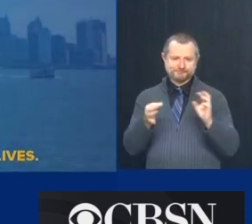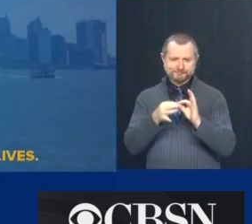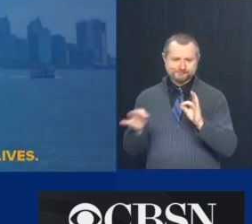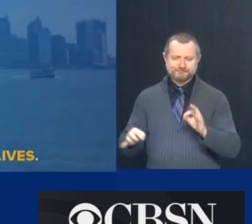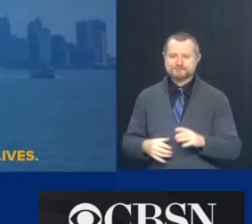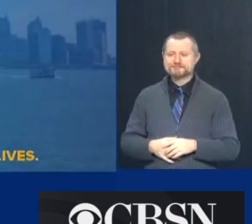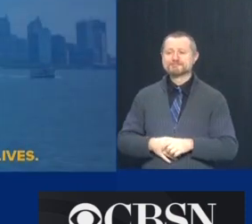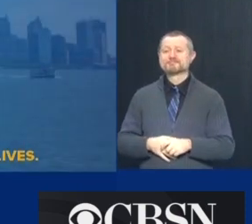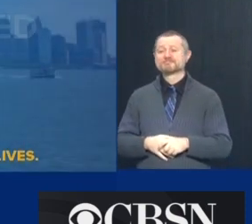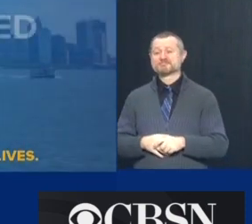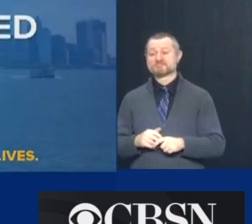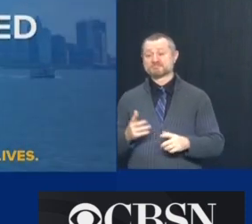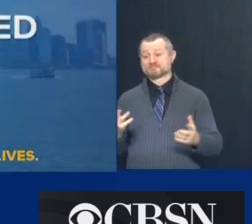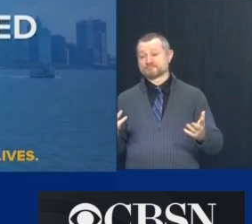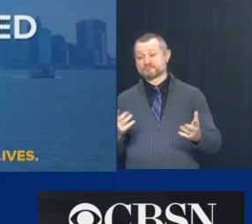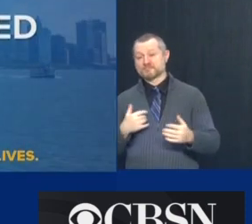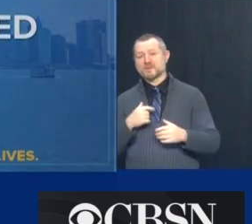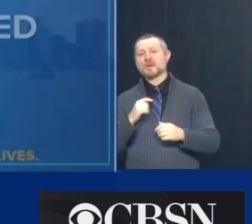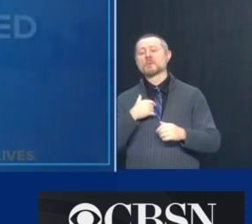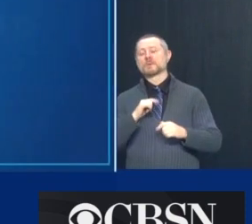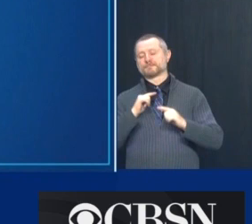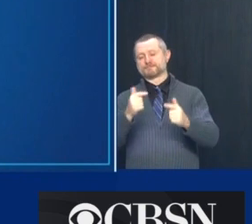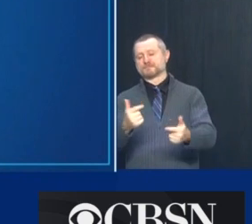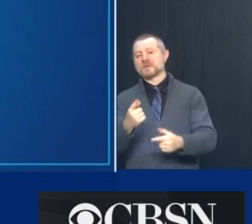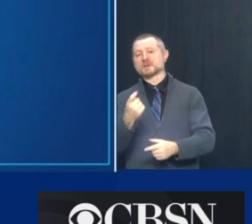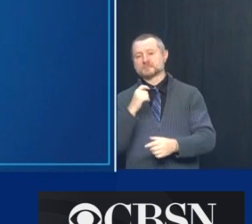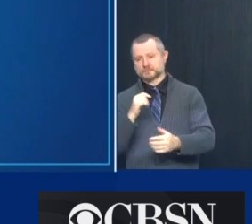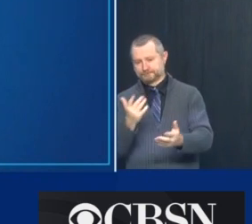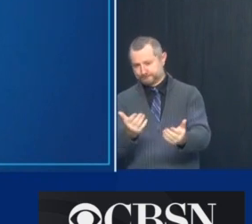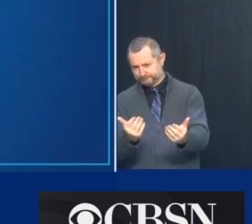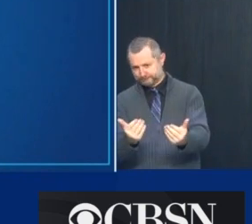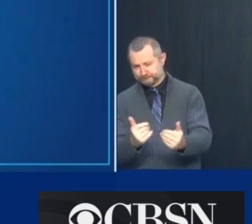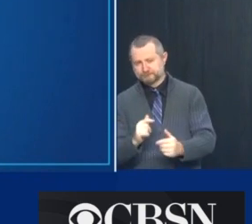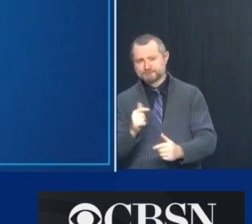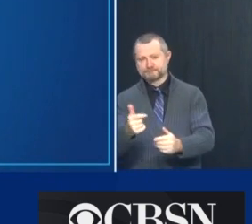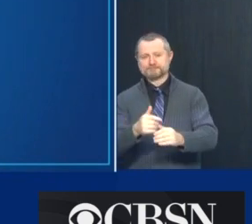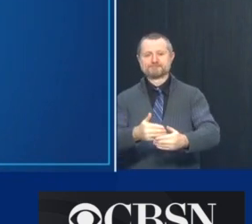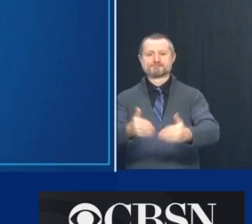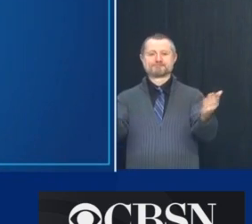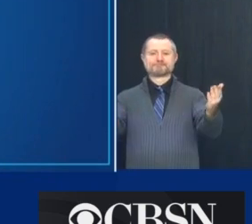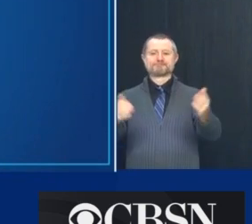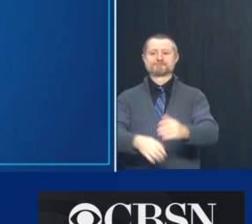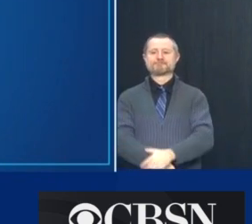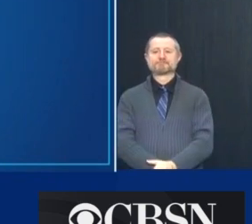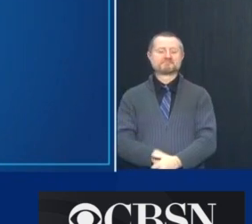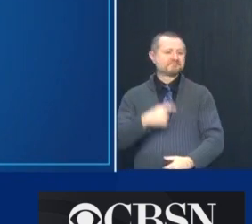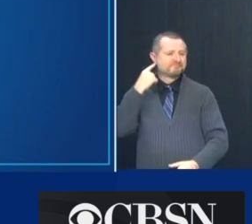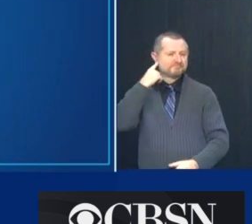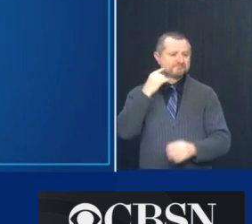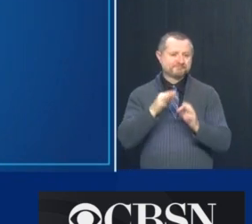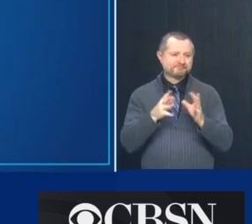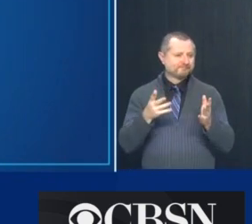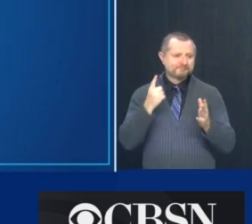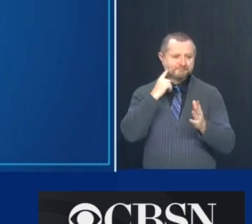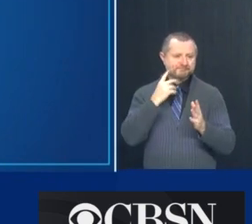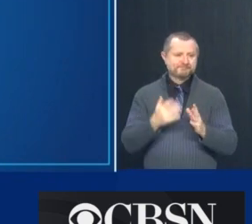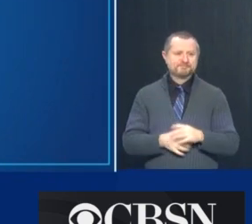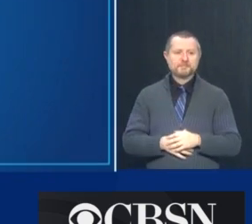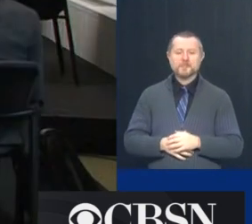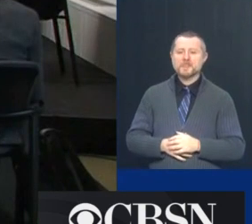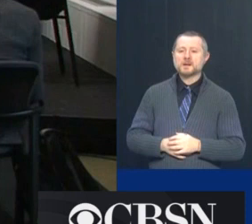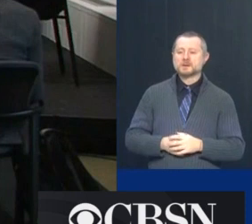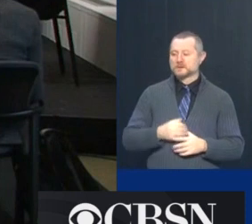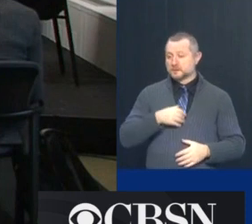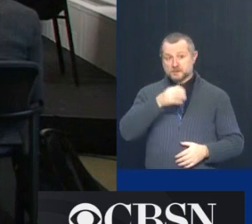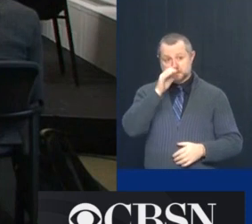question. Because I've heard A.J. Parkinson. At one point. At one point.